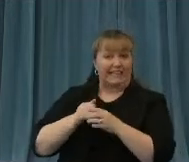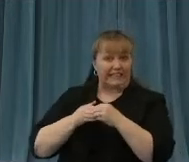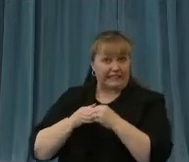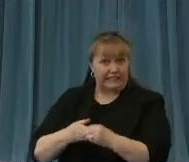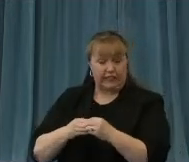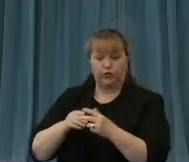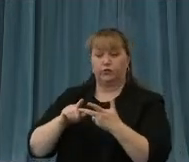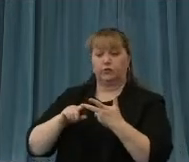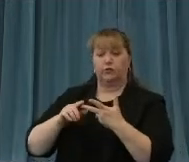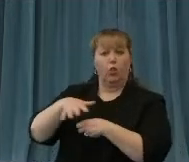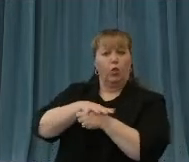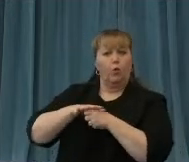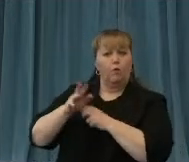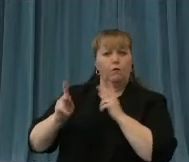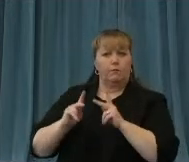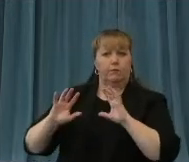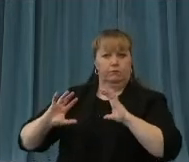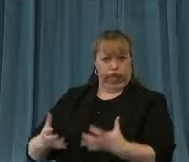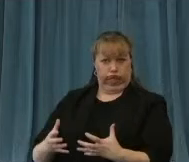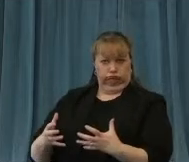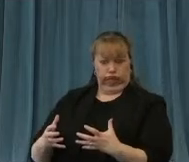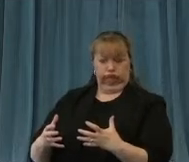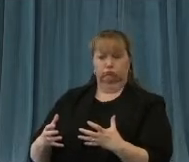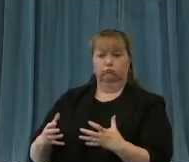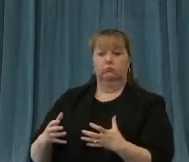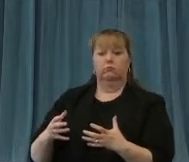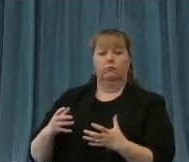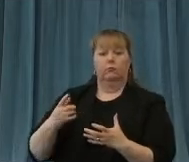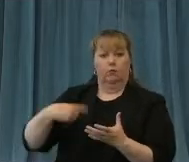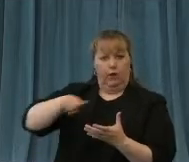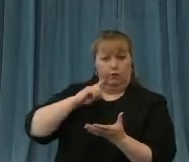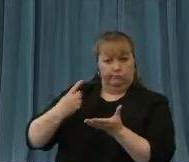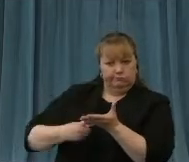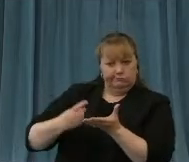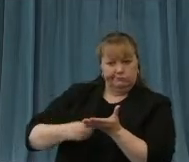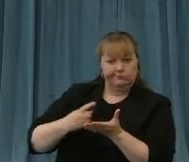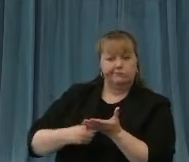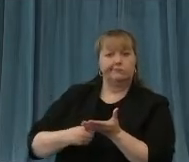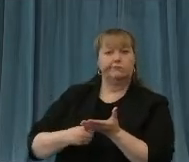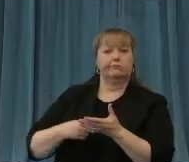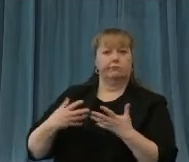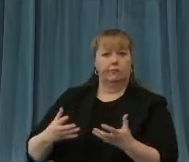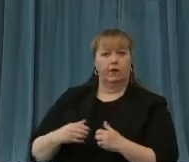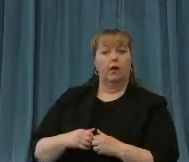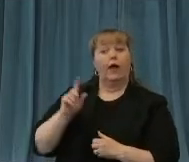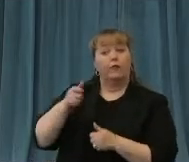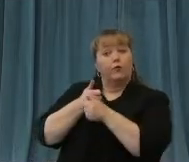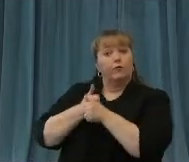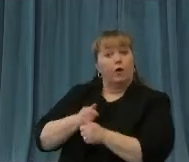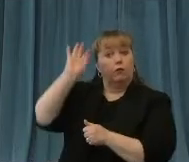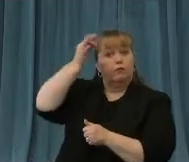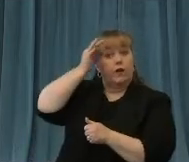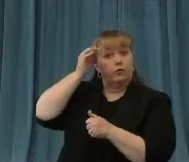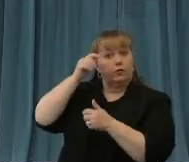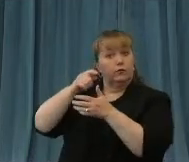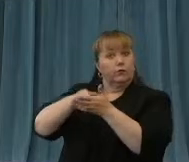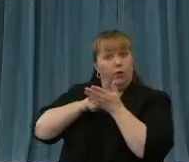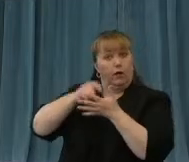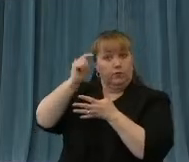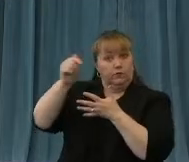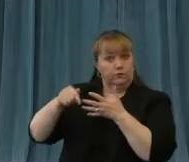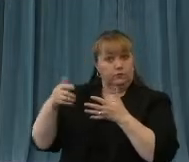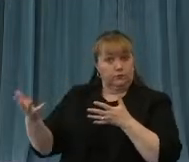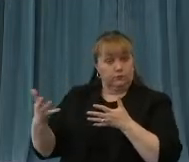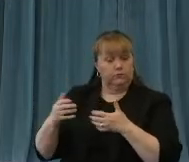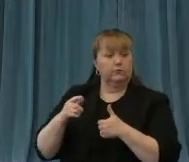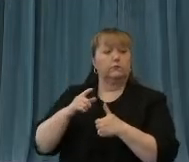today I wanted to walk through what we do know about phase one based on the federal criteria laid out in the Opening America Again plan. These